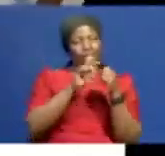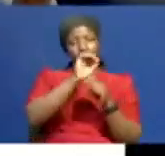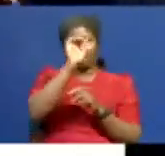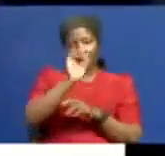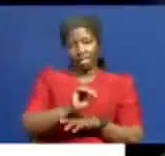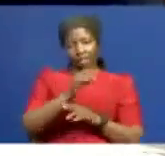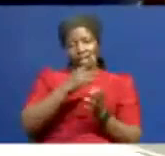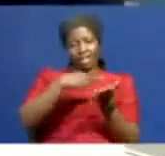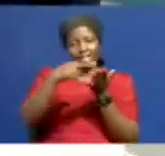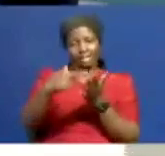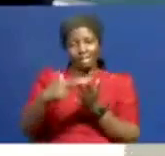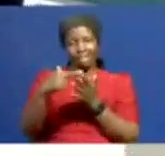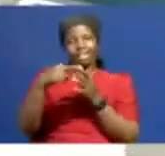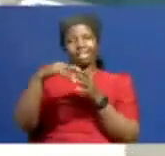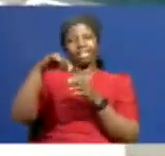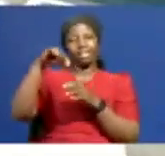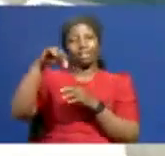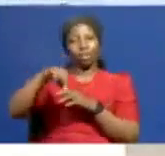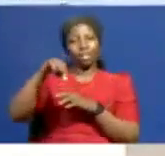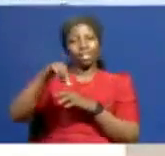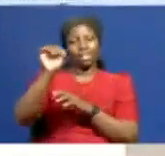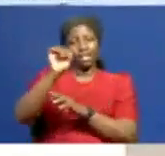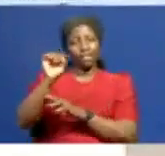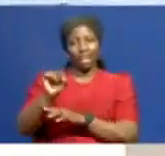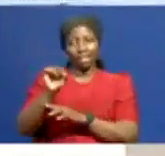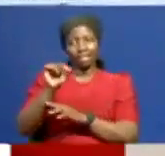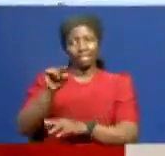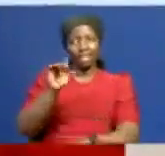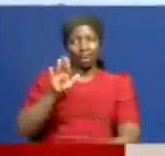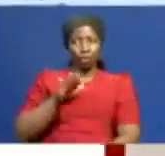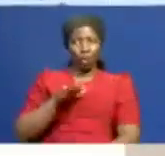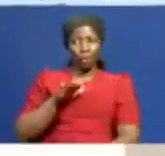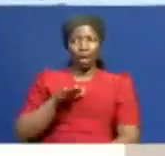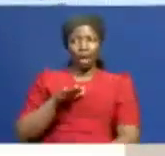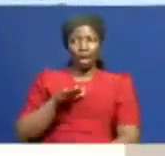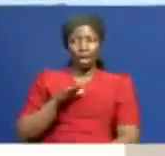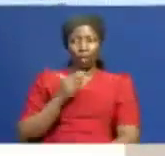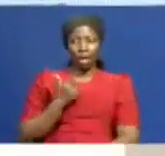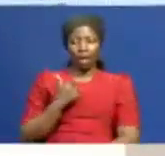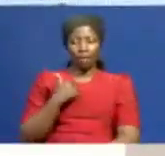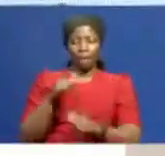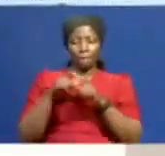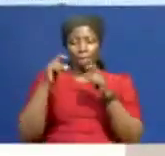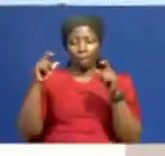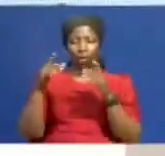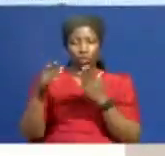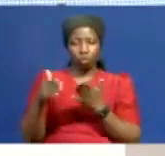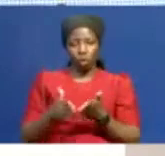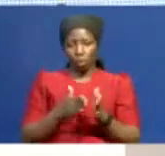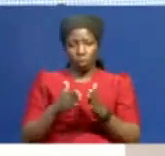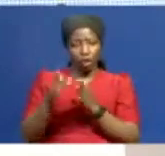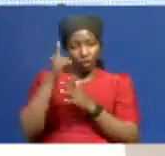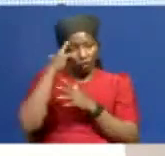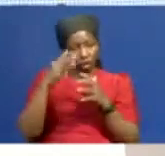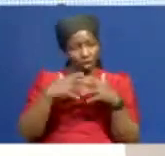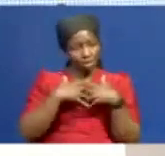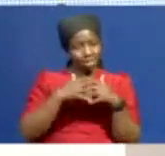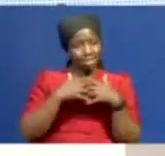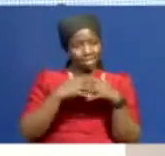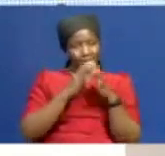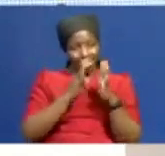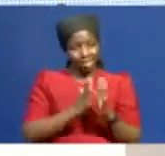of registered quantity surveyors are women. There are huge opportunities for engineers